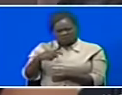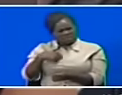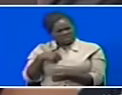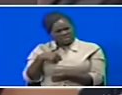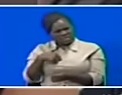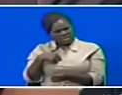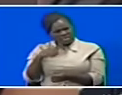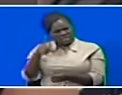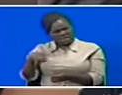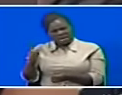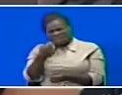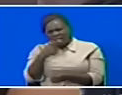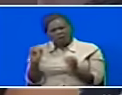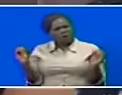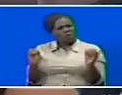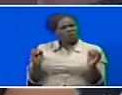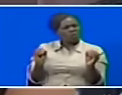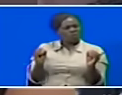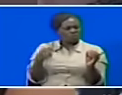take the right supplements during pregnancy?